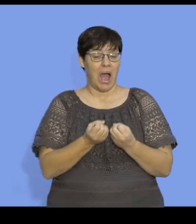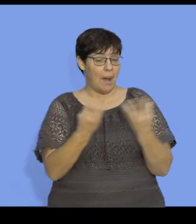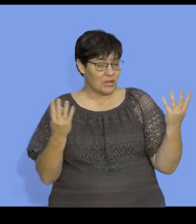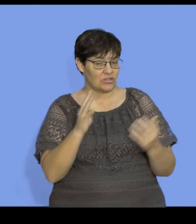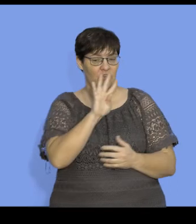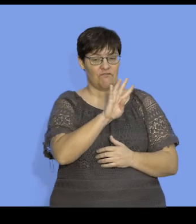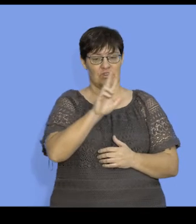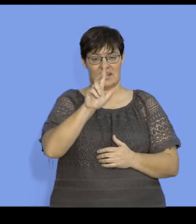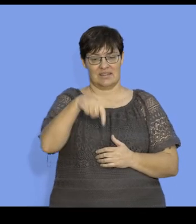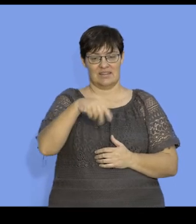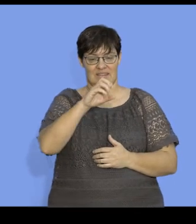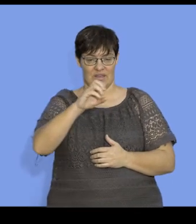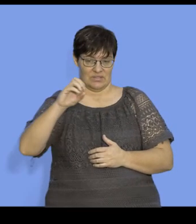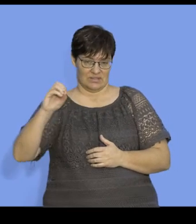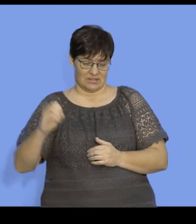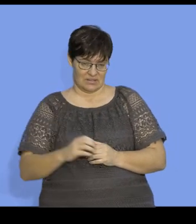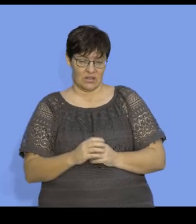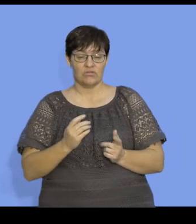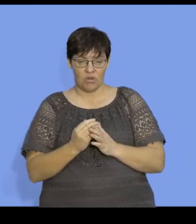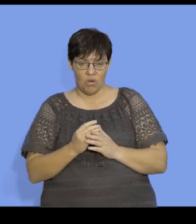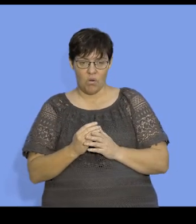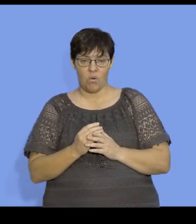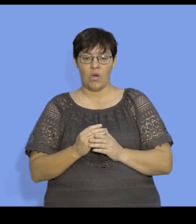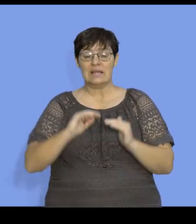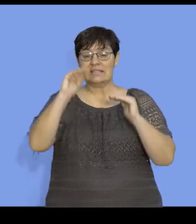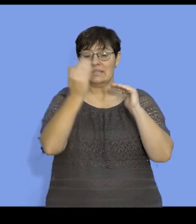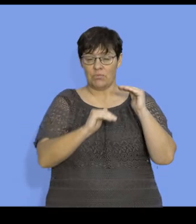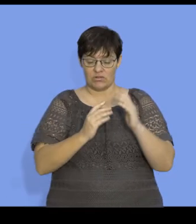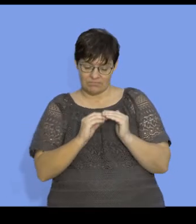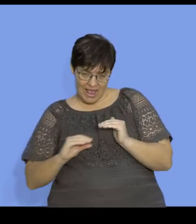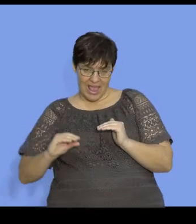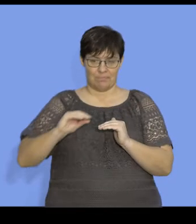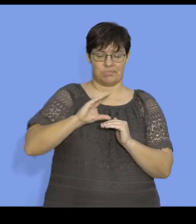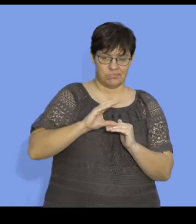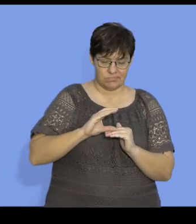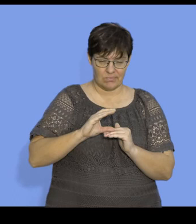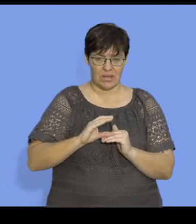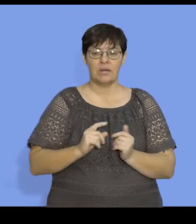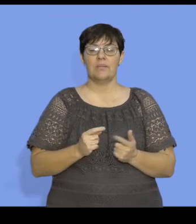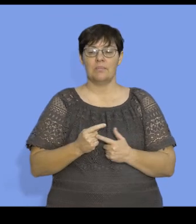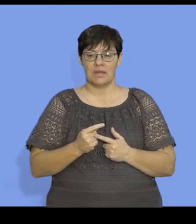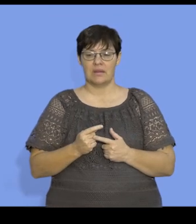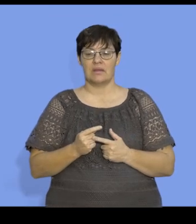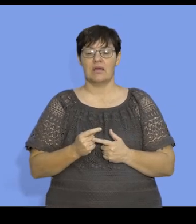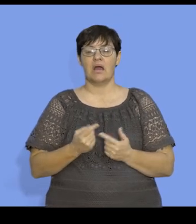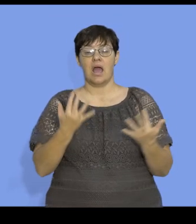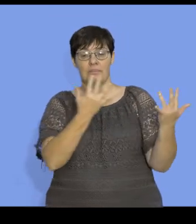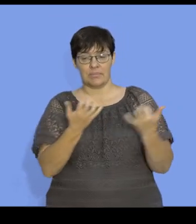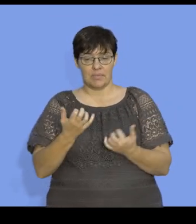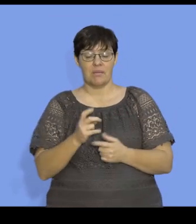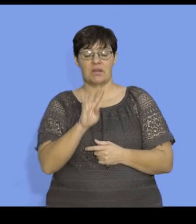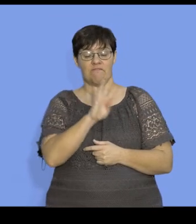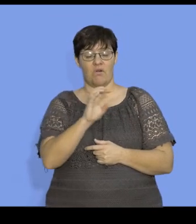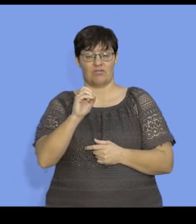which resulted in an increase of my depreciation of how much? Let's look at the calculation again. Remember,